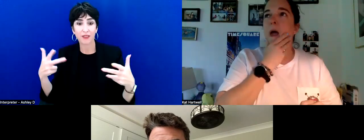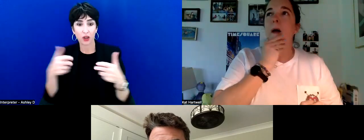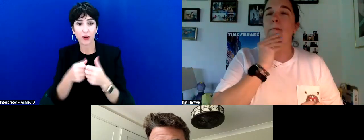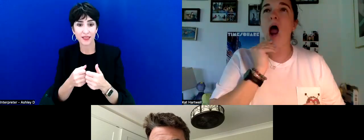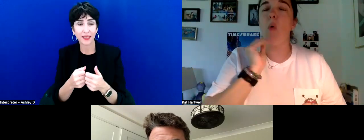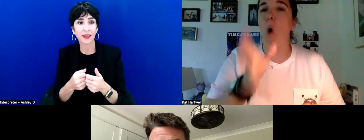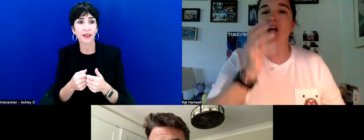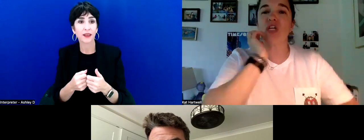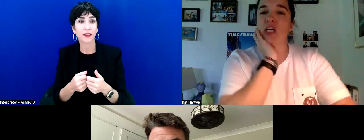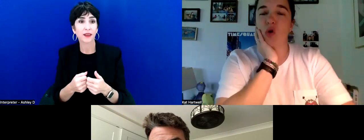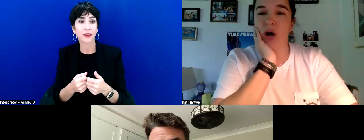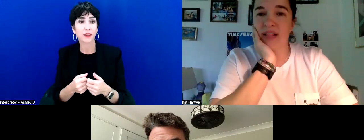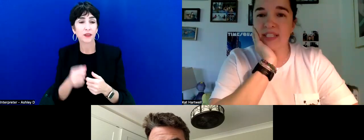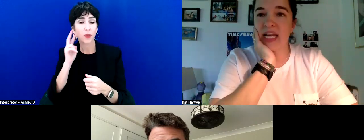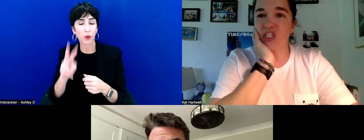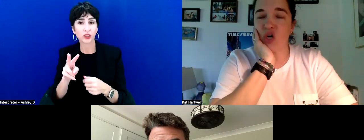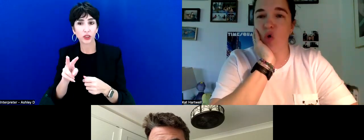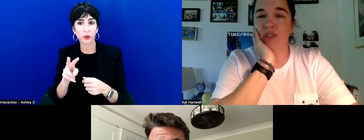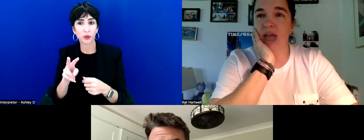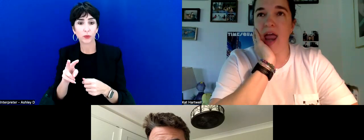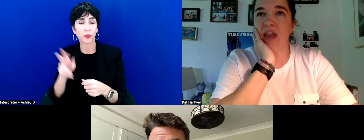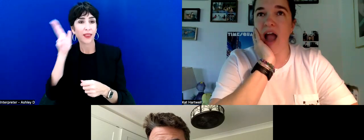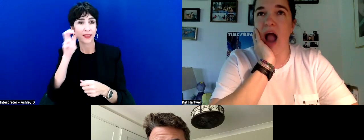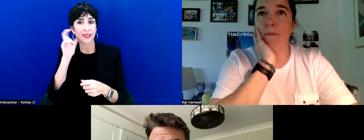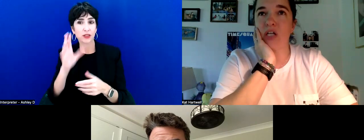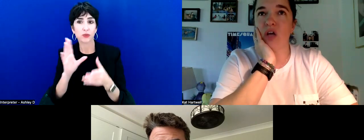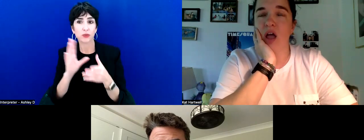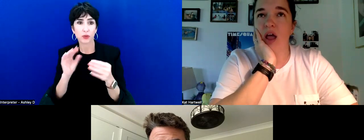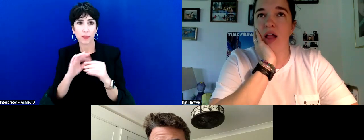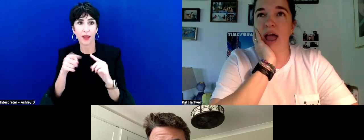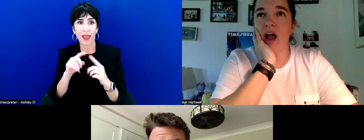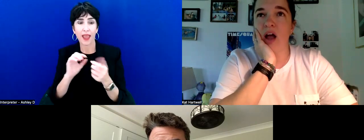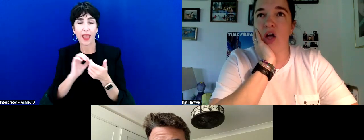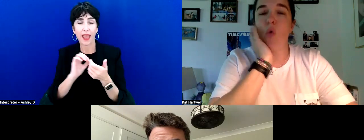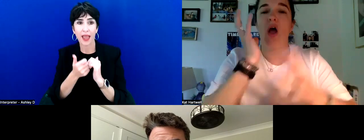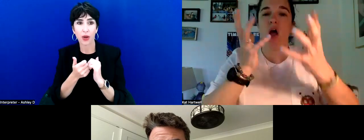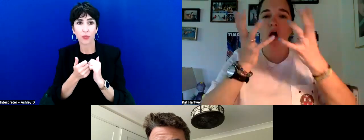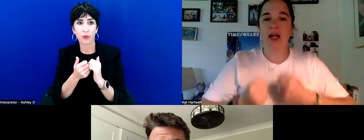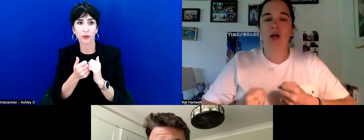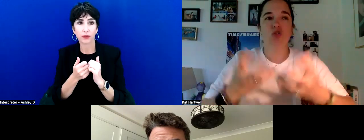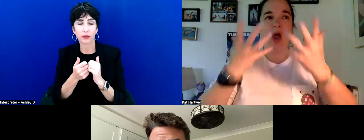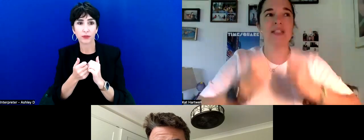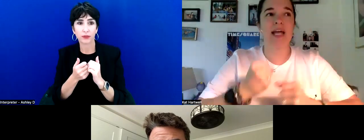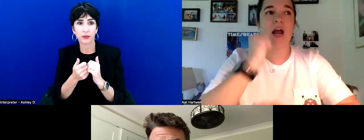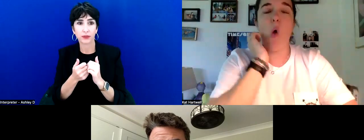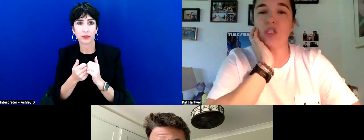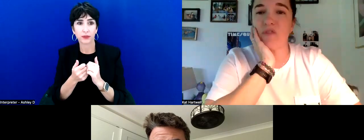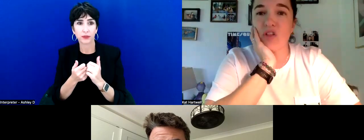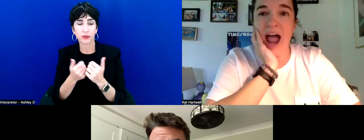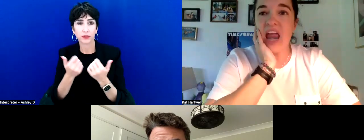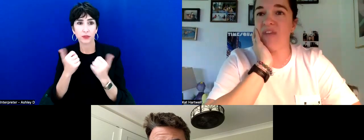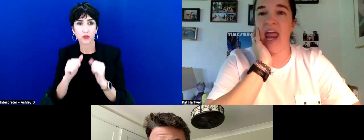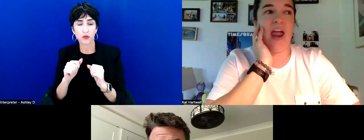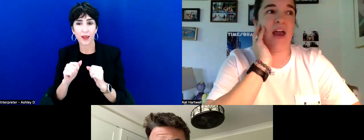accident. But watching you and listening to you saying like how much like you were trying to get a hold